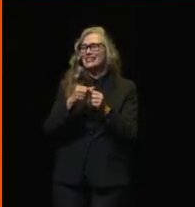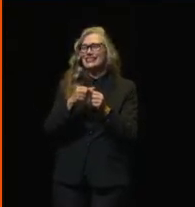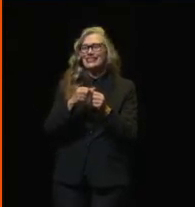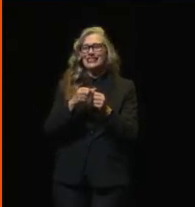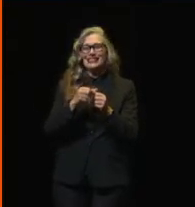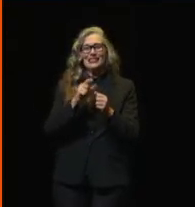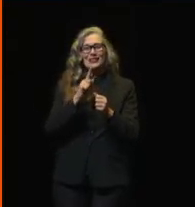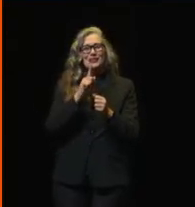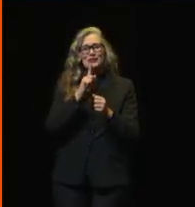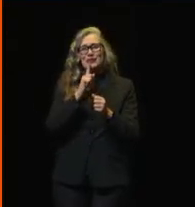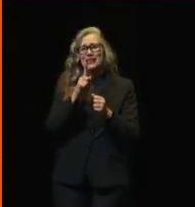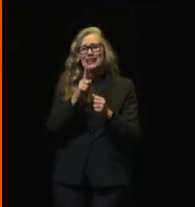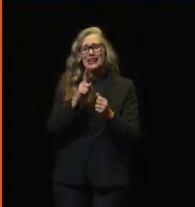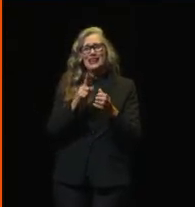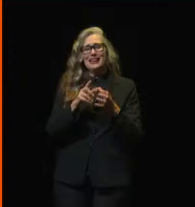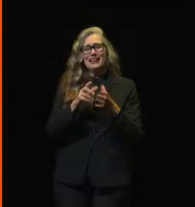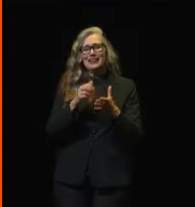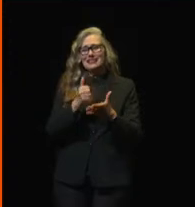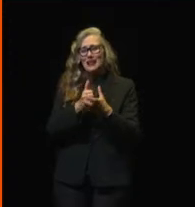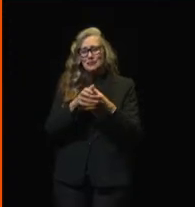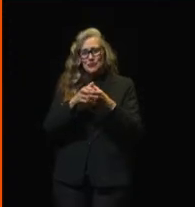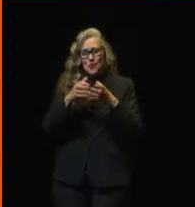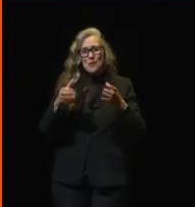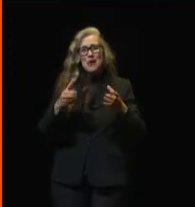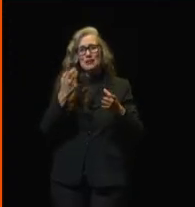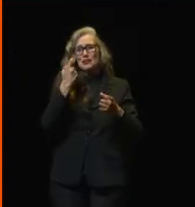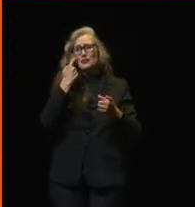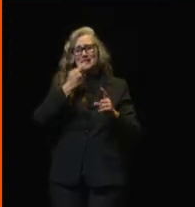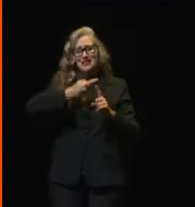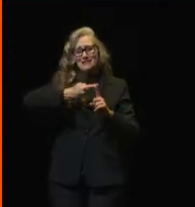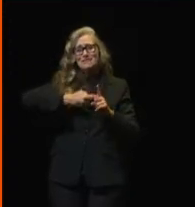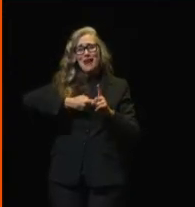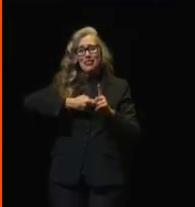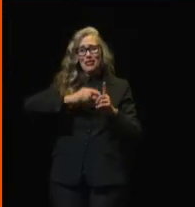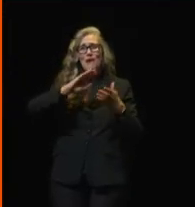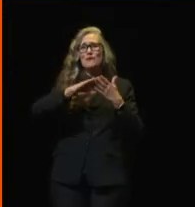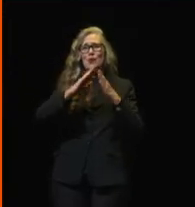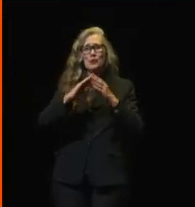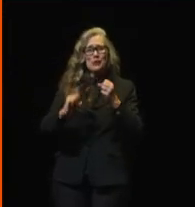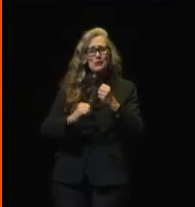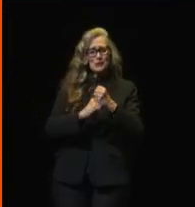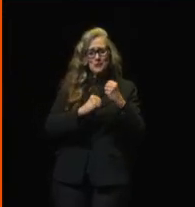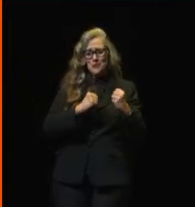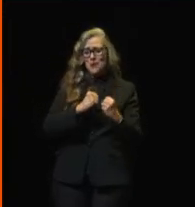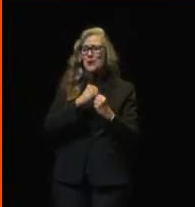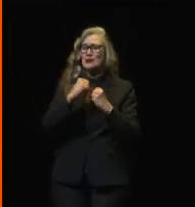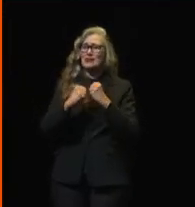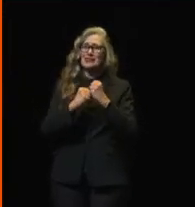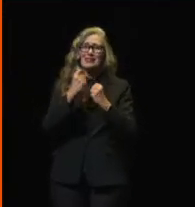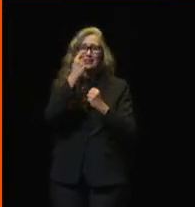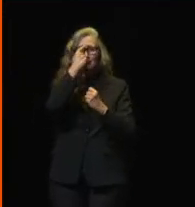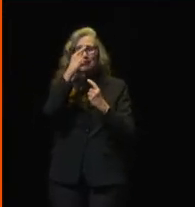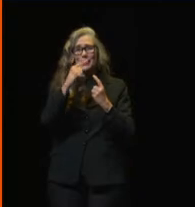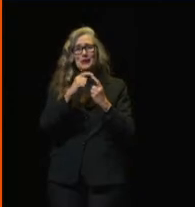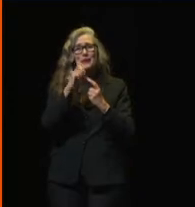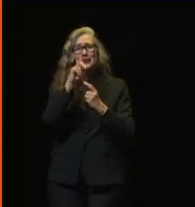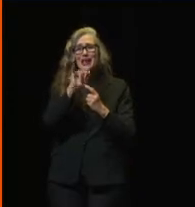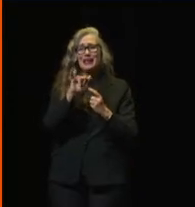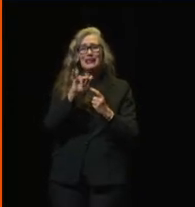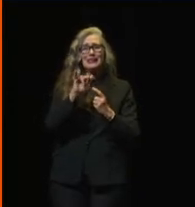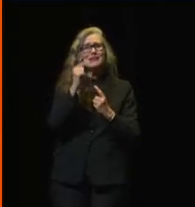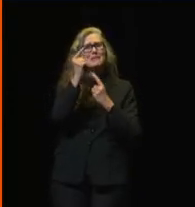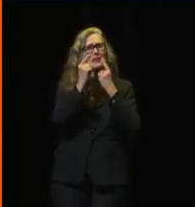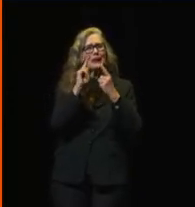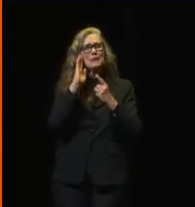has been seeing this incredible community come together and think about Ady, reflect on his legacy, and so this has been